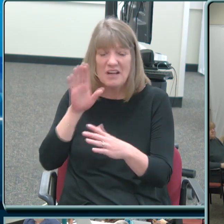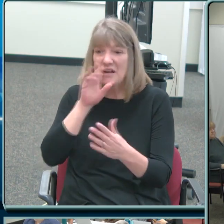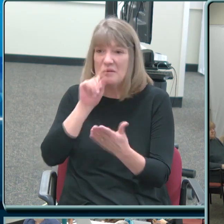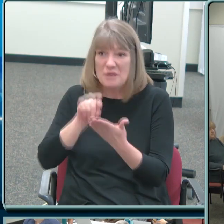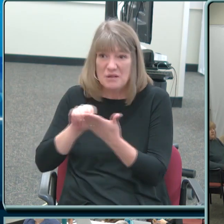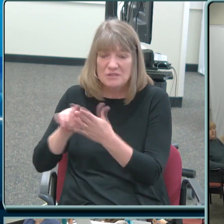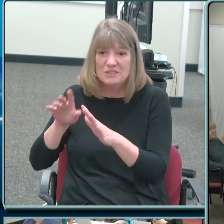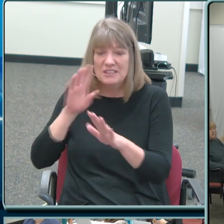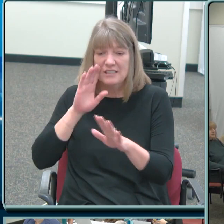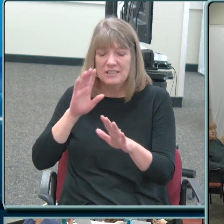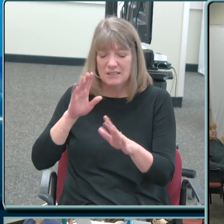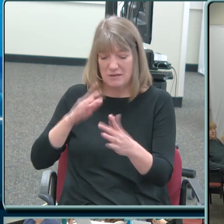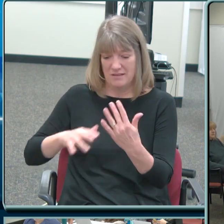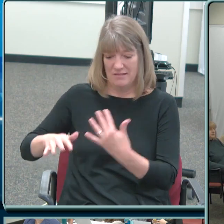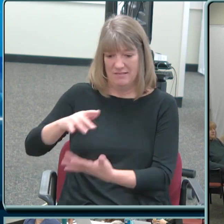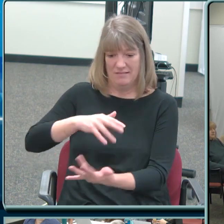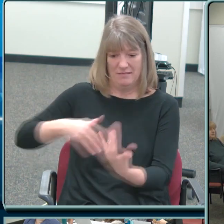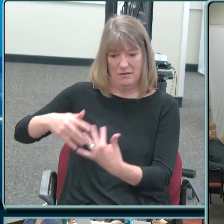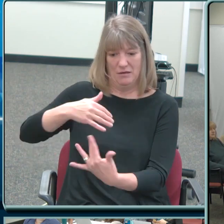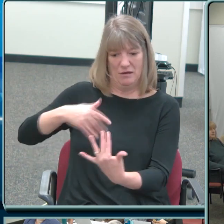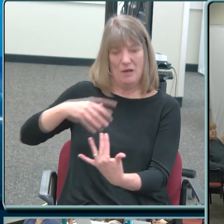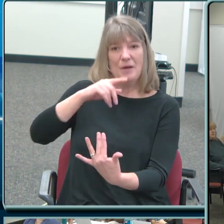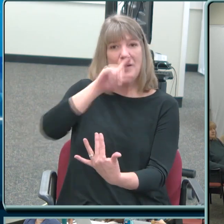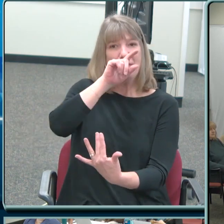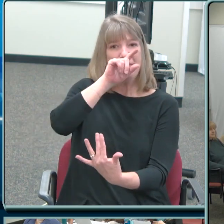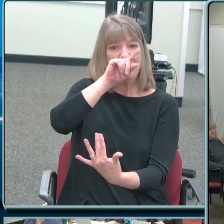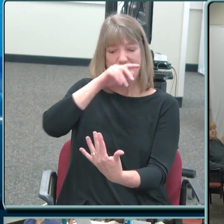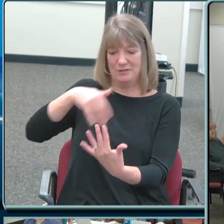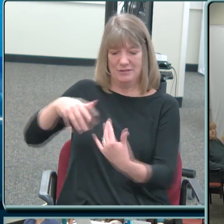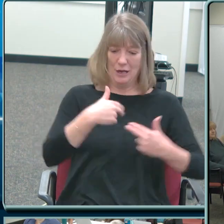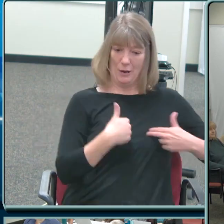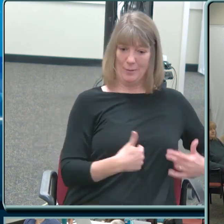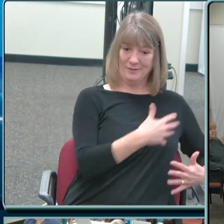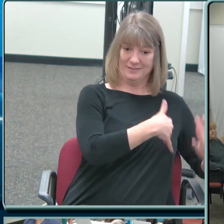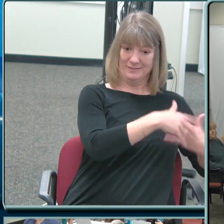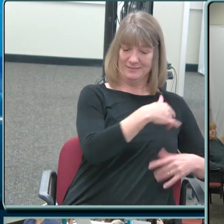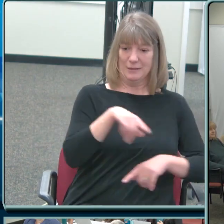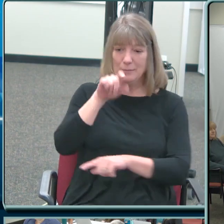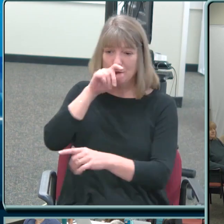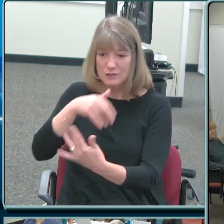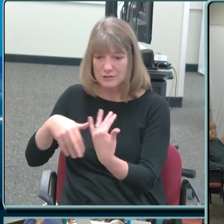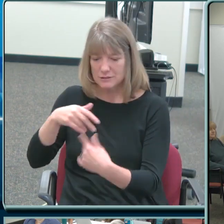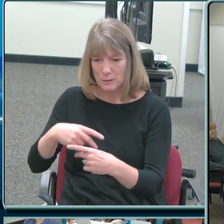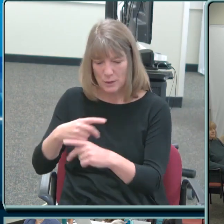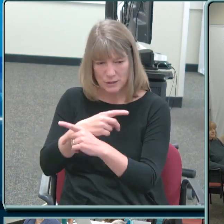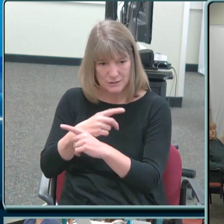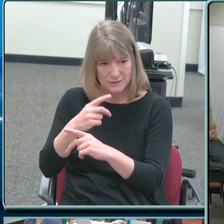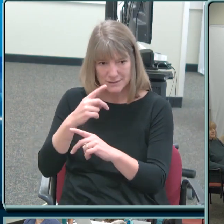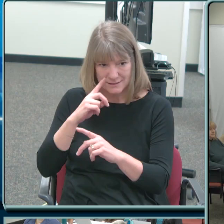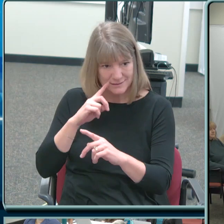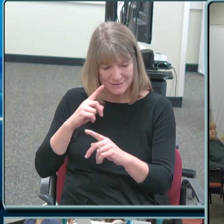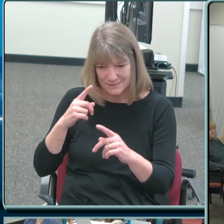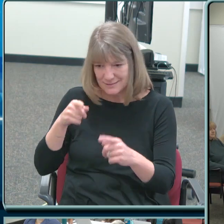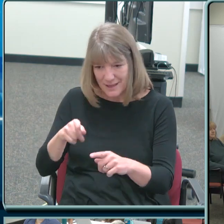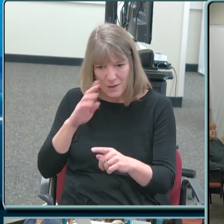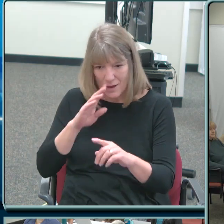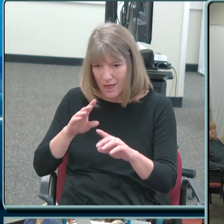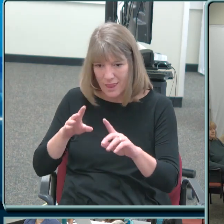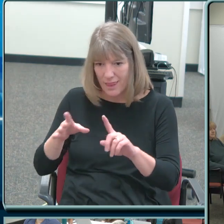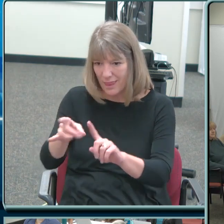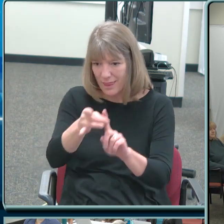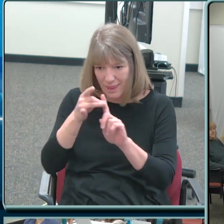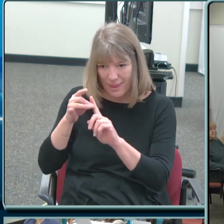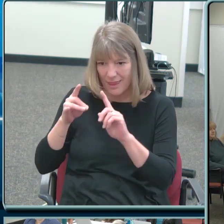poultry hang out, like birds hang out together. We hang out together with humans. It's worse in birds, right? Like they can transmit to each